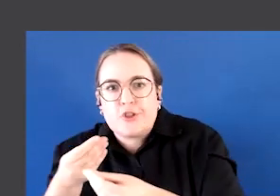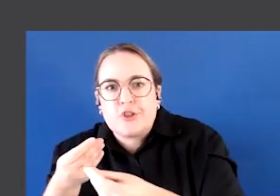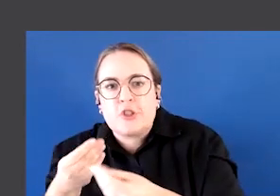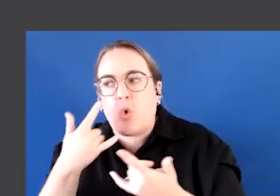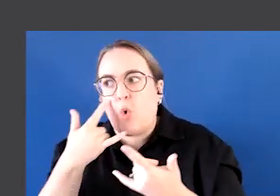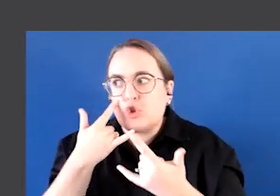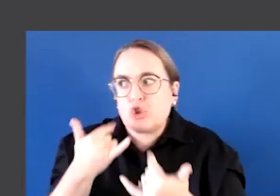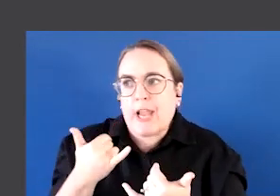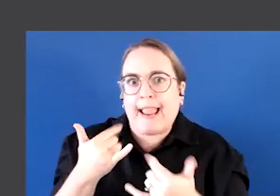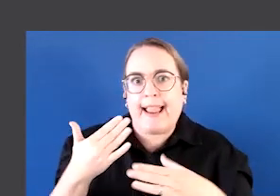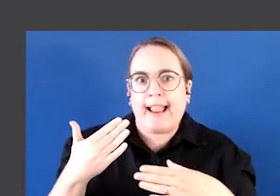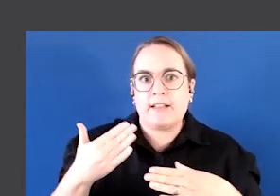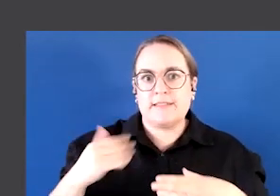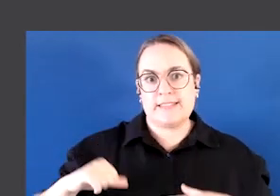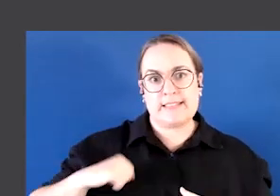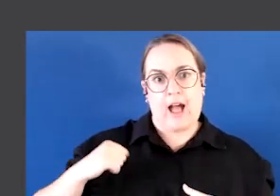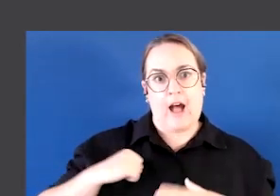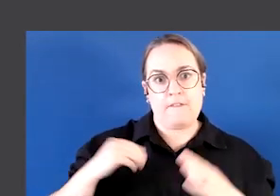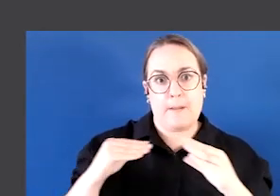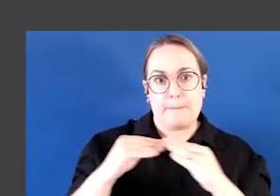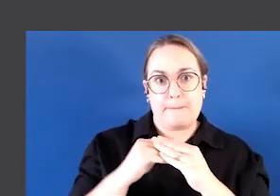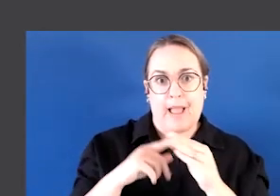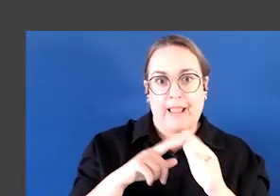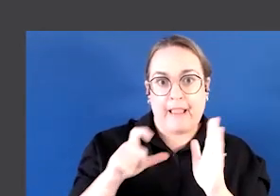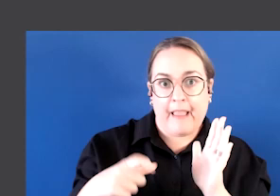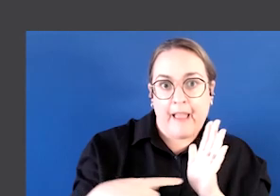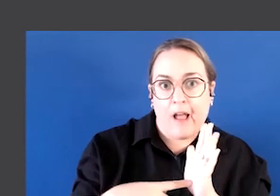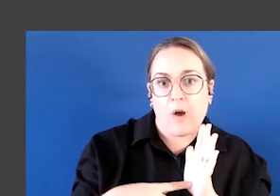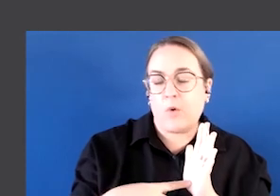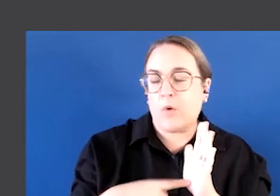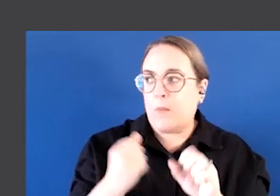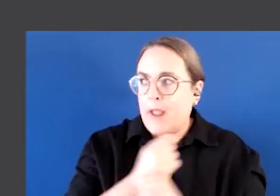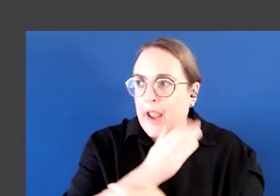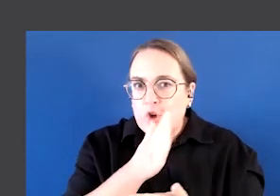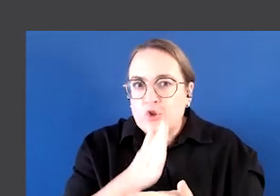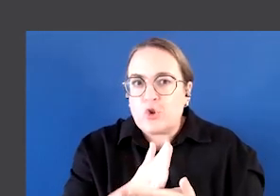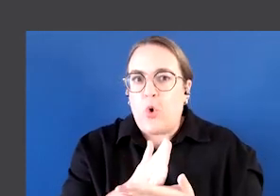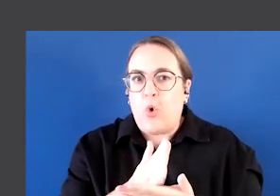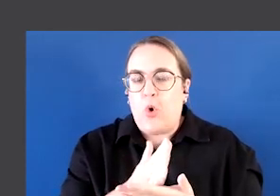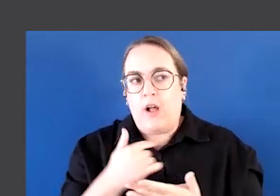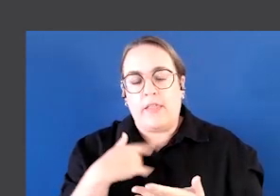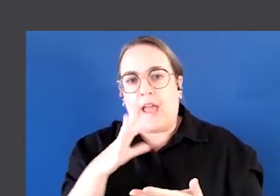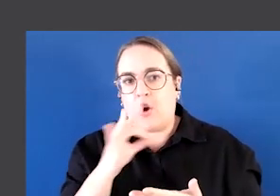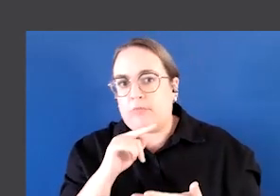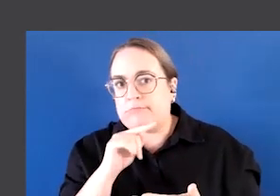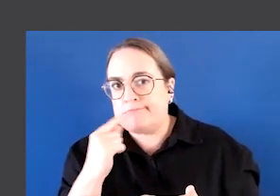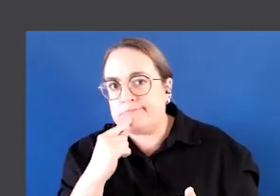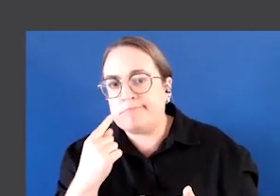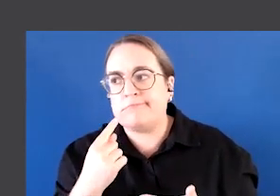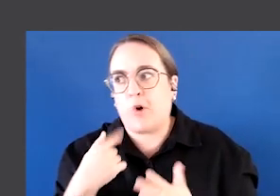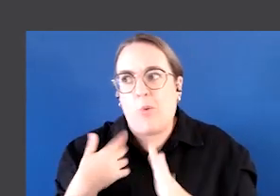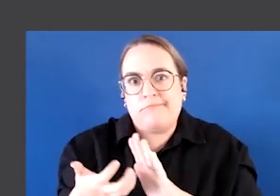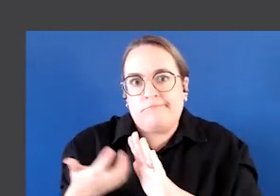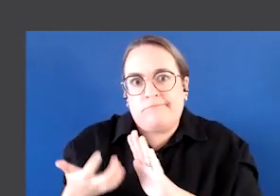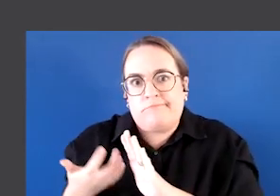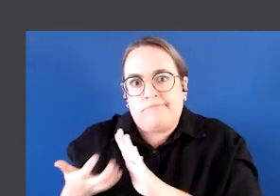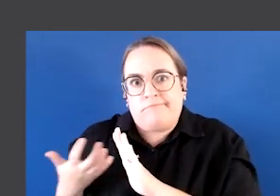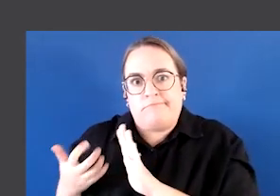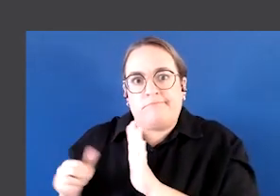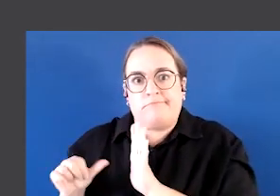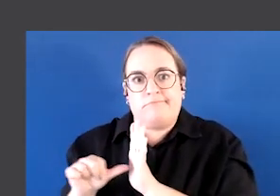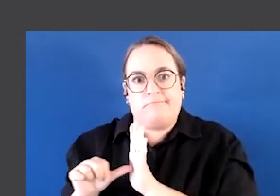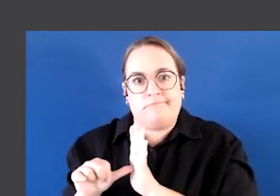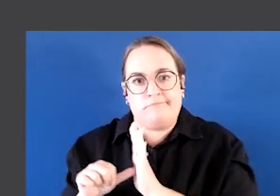transactions, looking at vendor master files, looking at employee bank accounts, etc. So that's an important part of our sort of process to